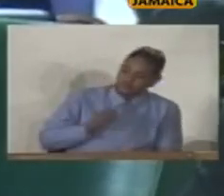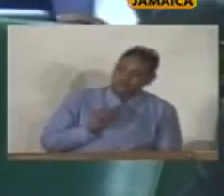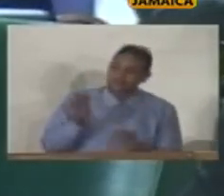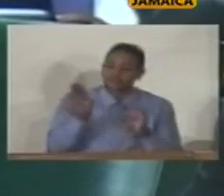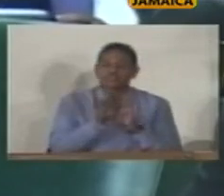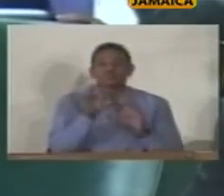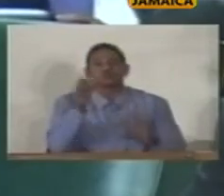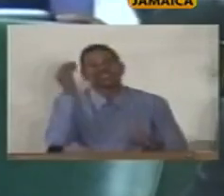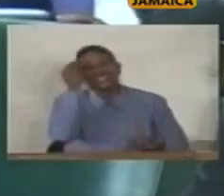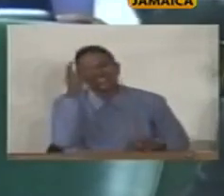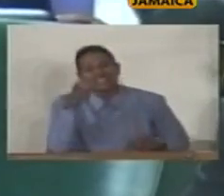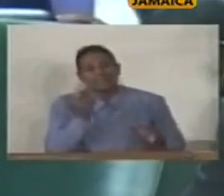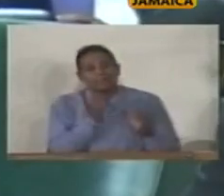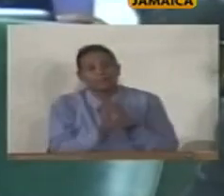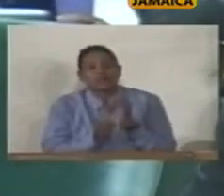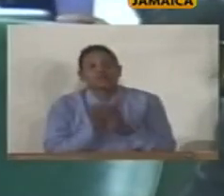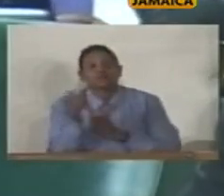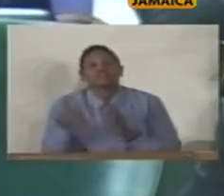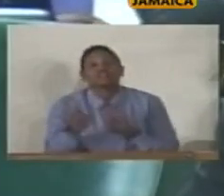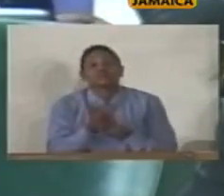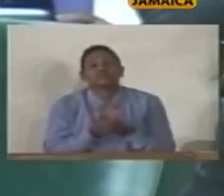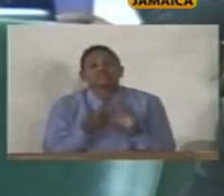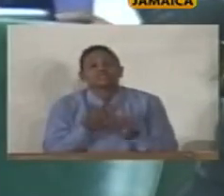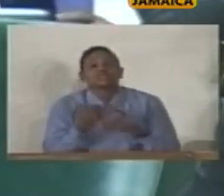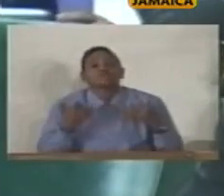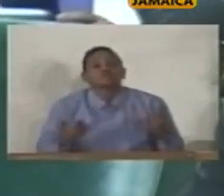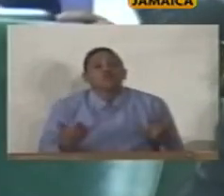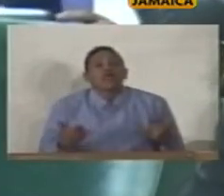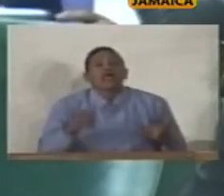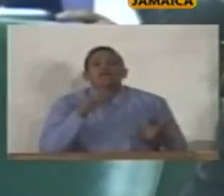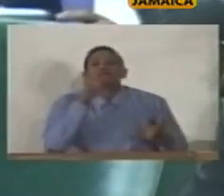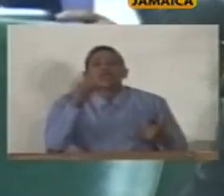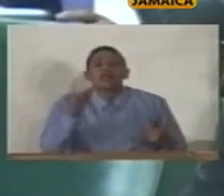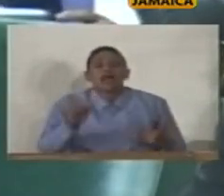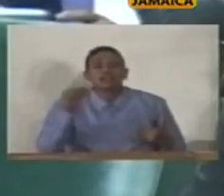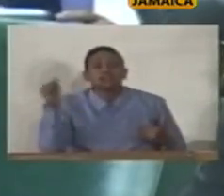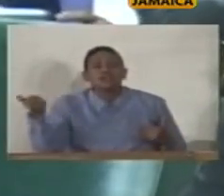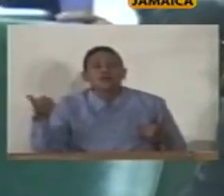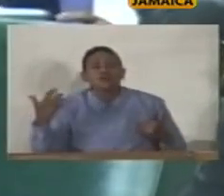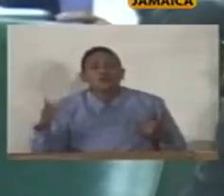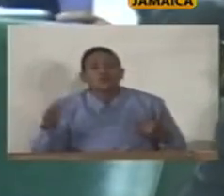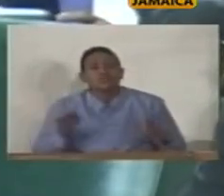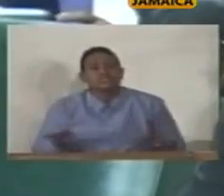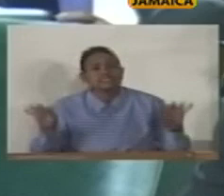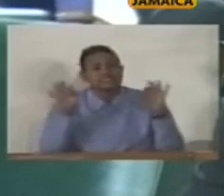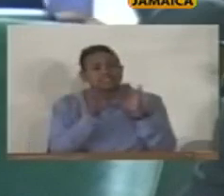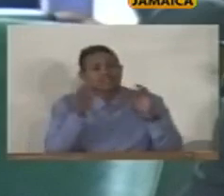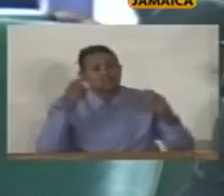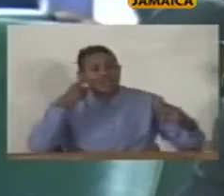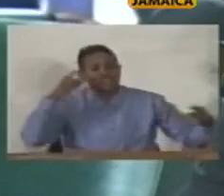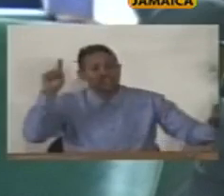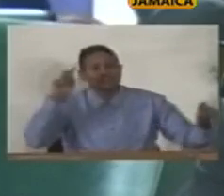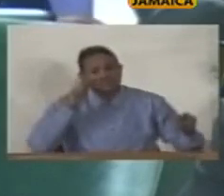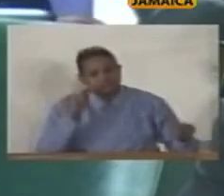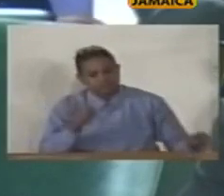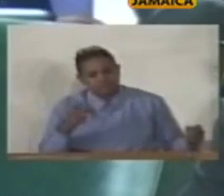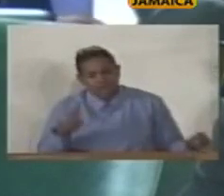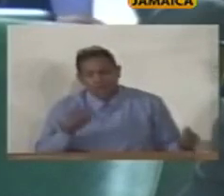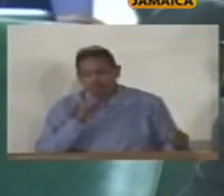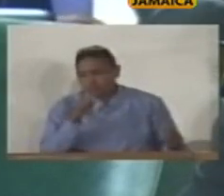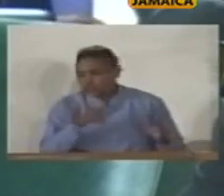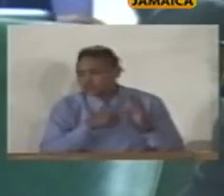the passage of this bill today is another significant achievement and signals